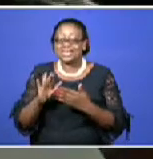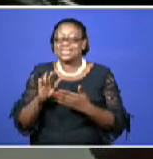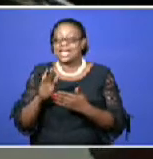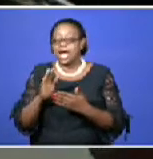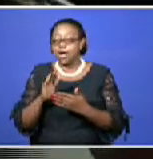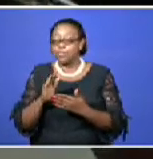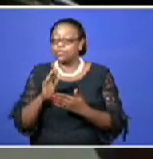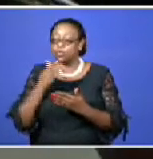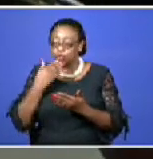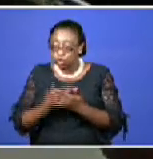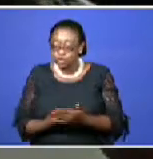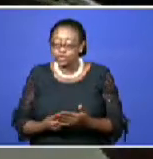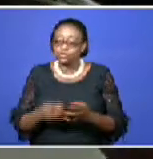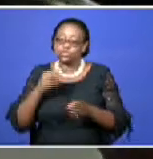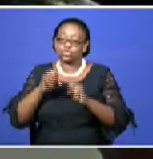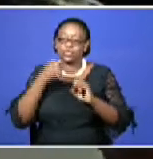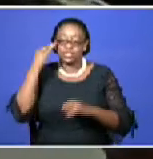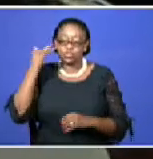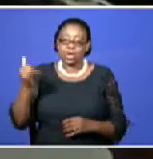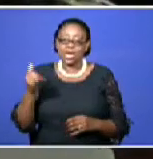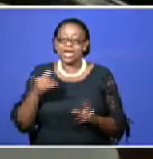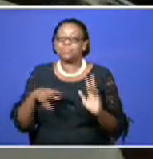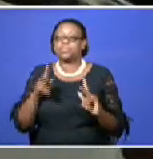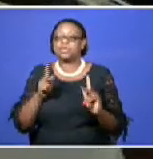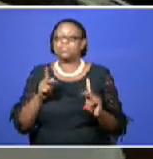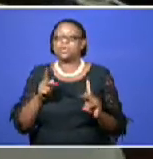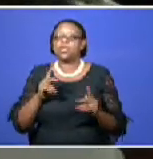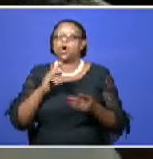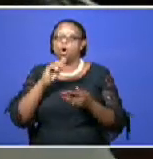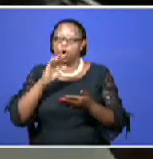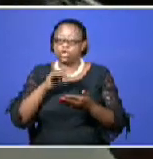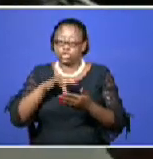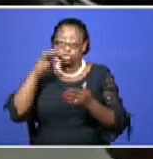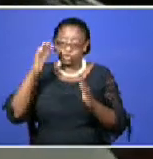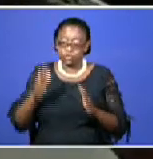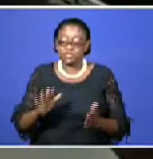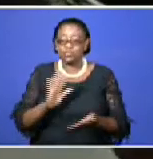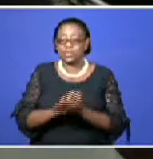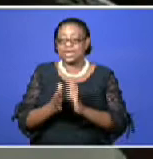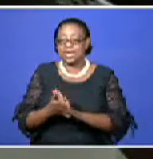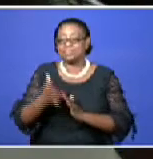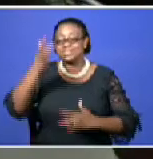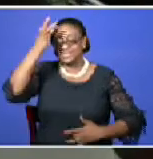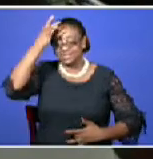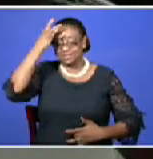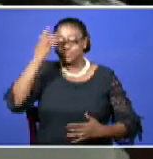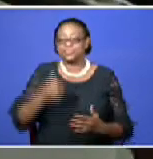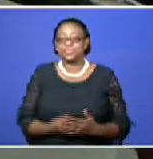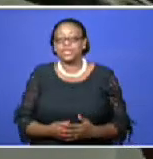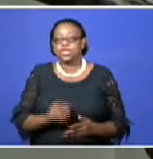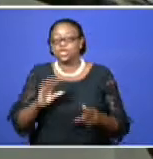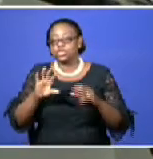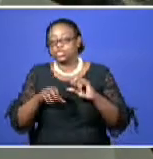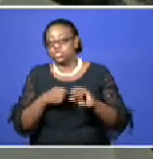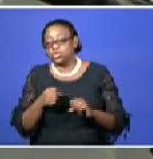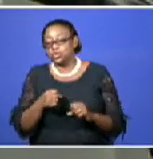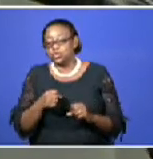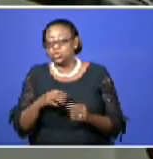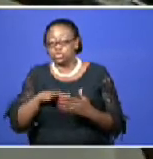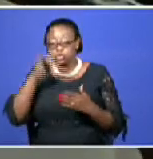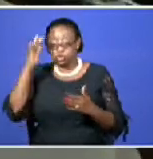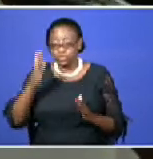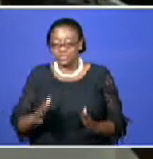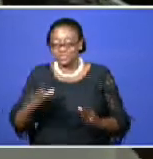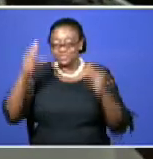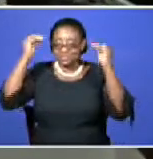this also, you know, put at risk those who habitate the campuses, students and teachers and